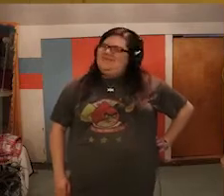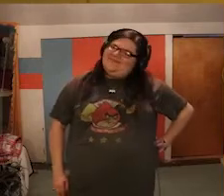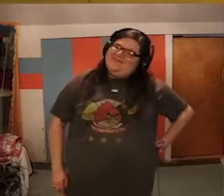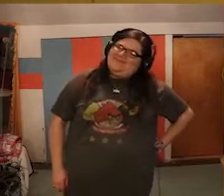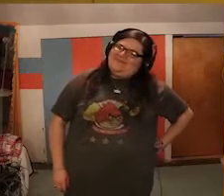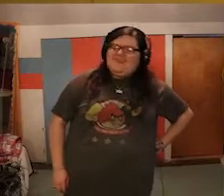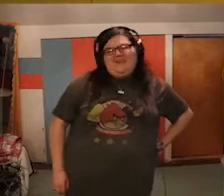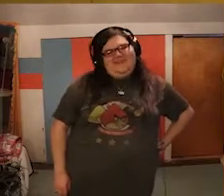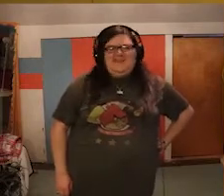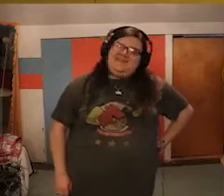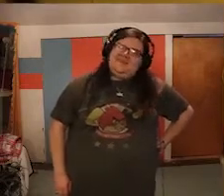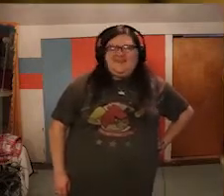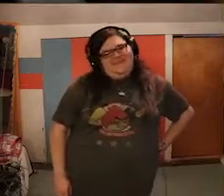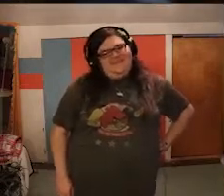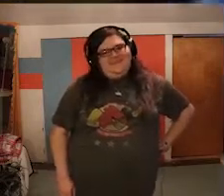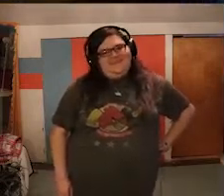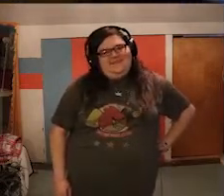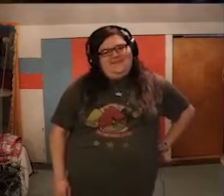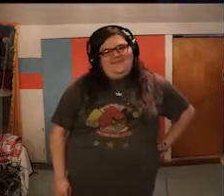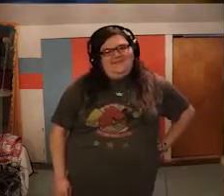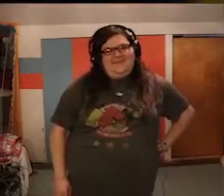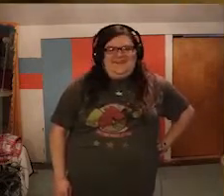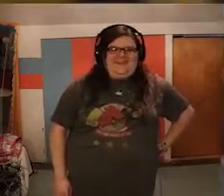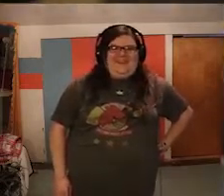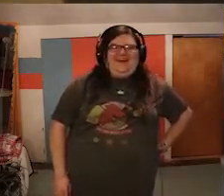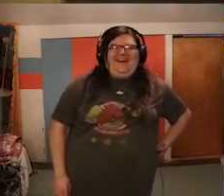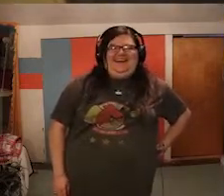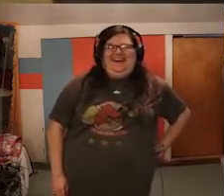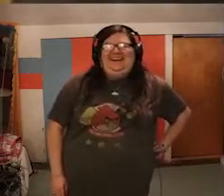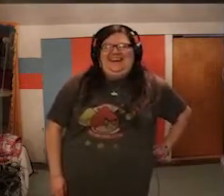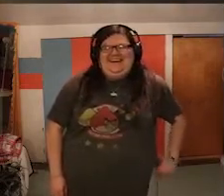bouncing rays? Mate, do you not know about 45 degrees?